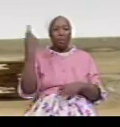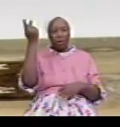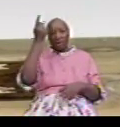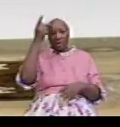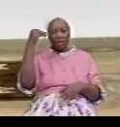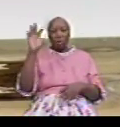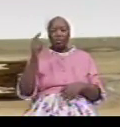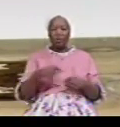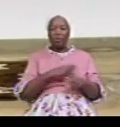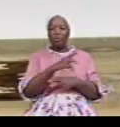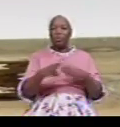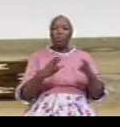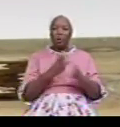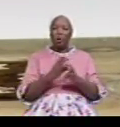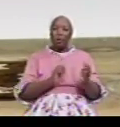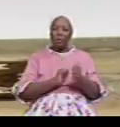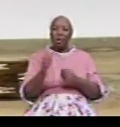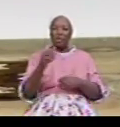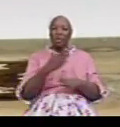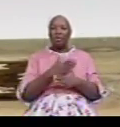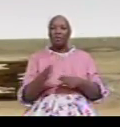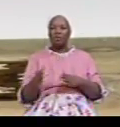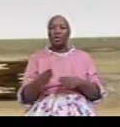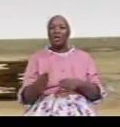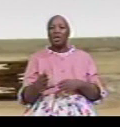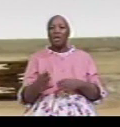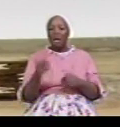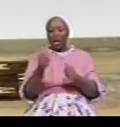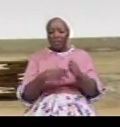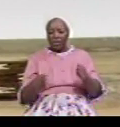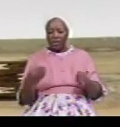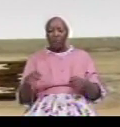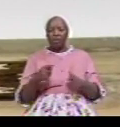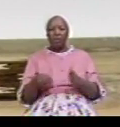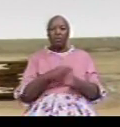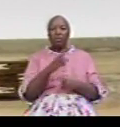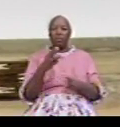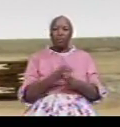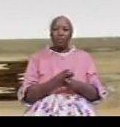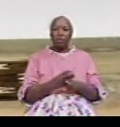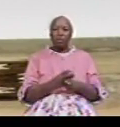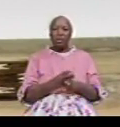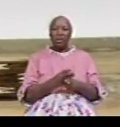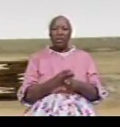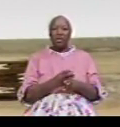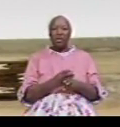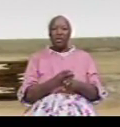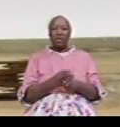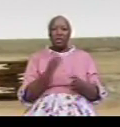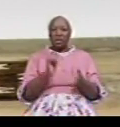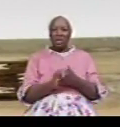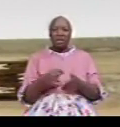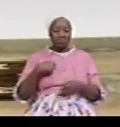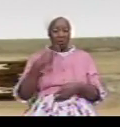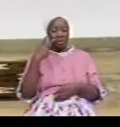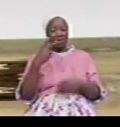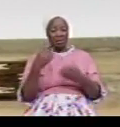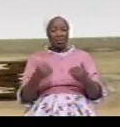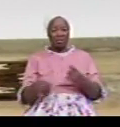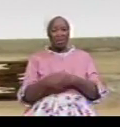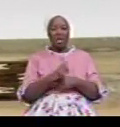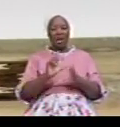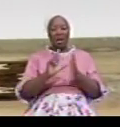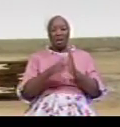world passing away. Everything of the world that is trying to attract you eventually